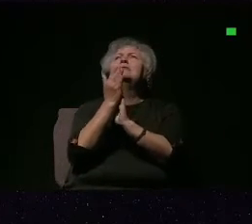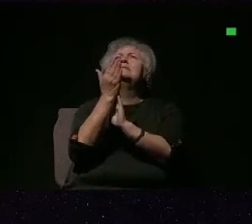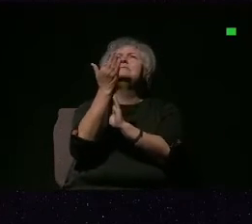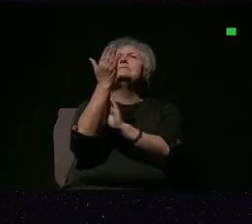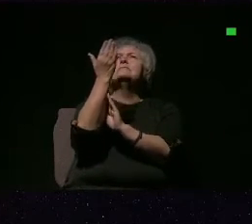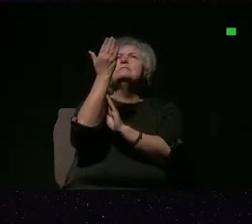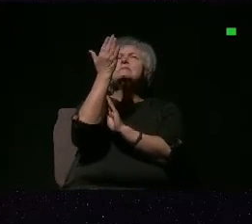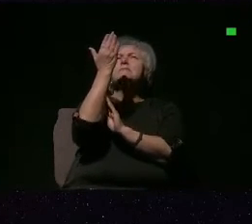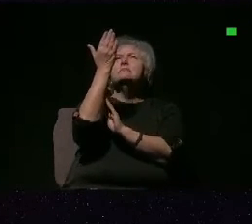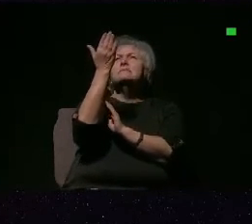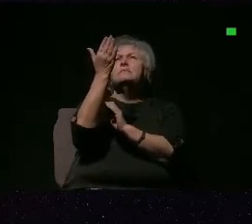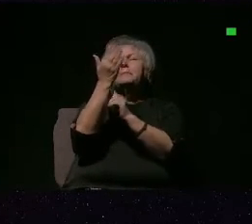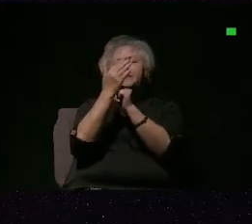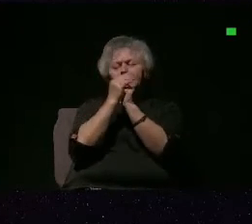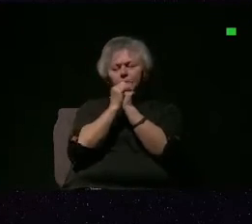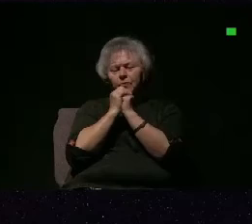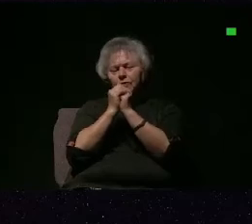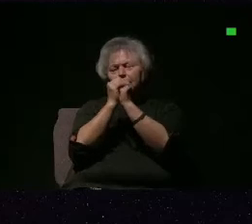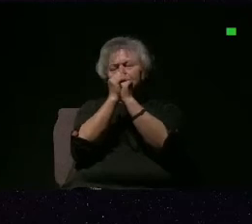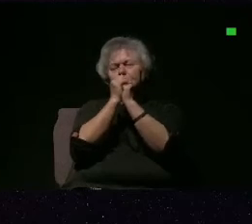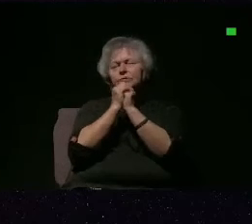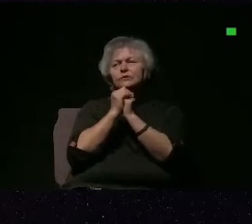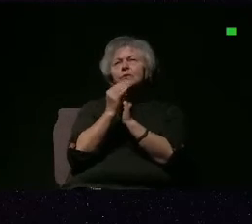I worship you.